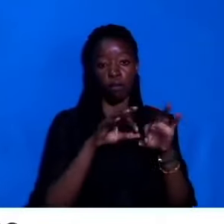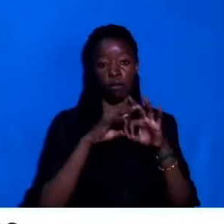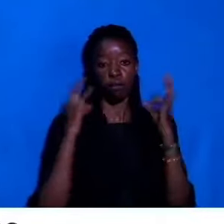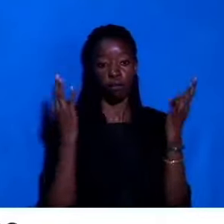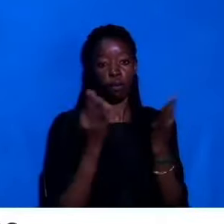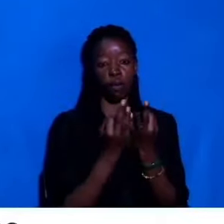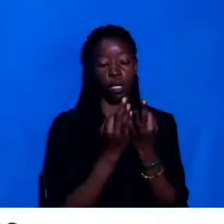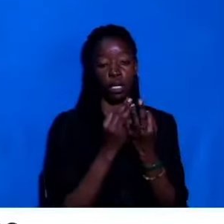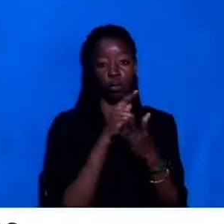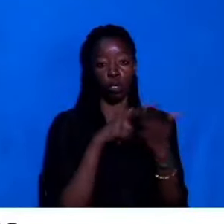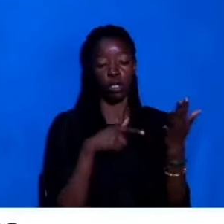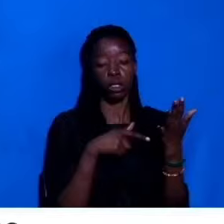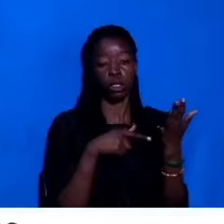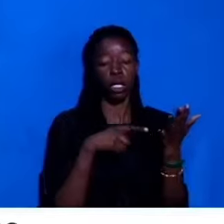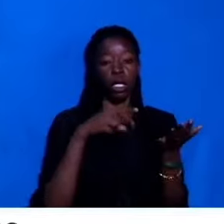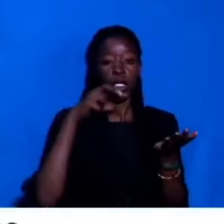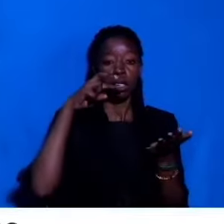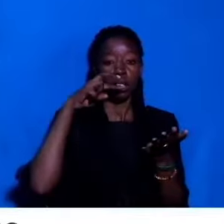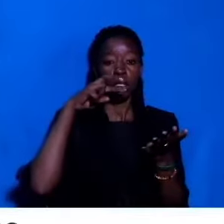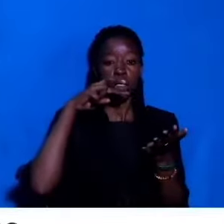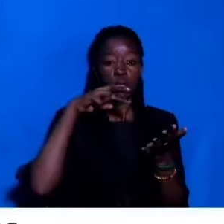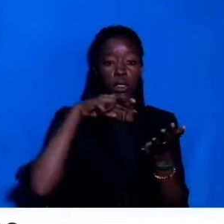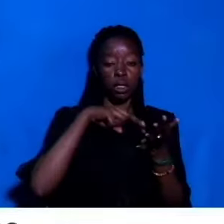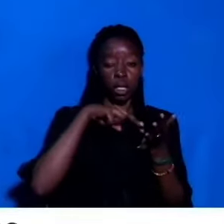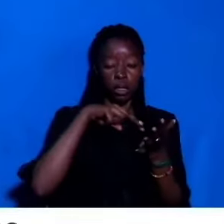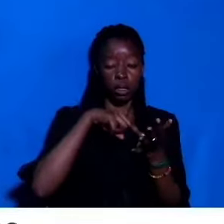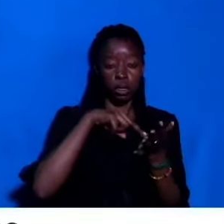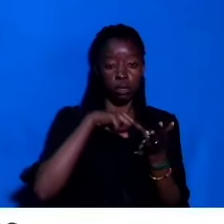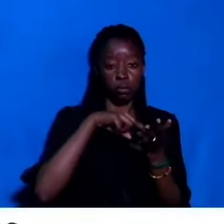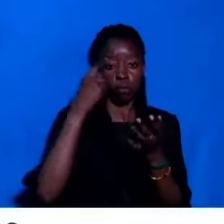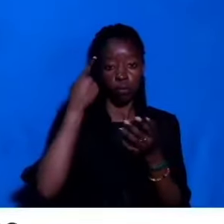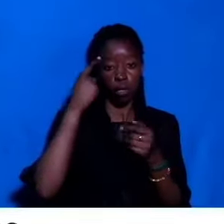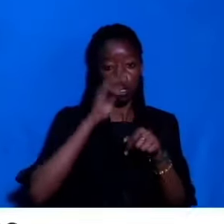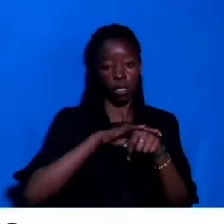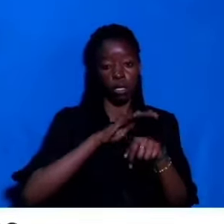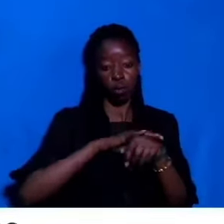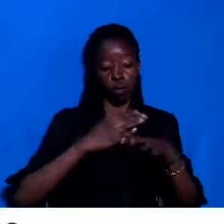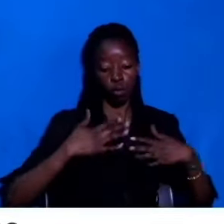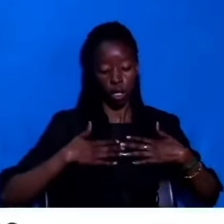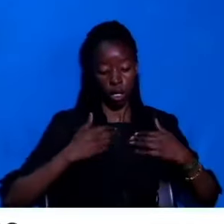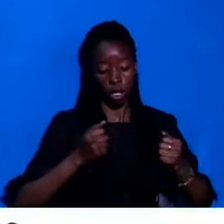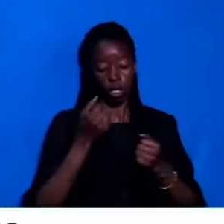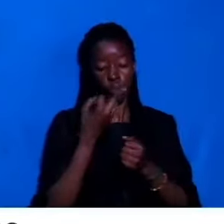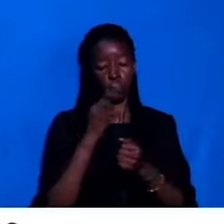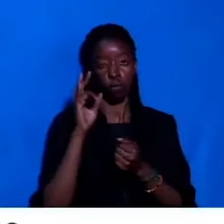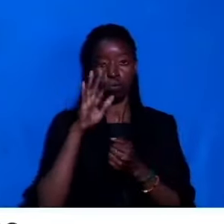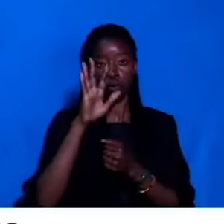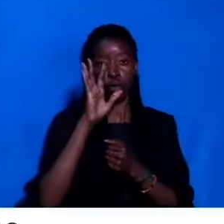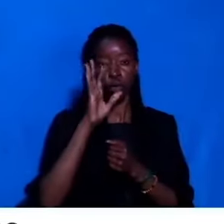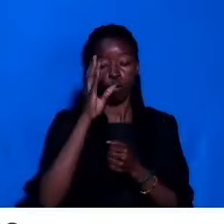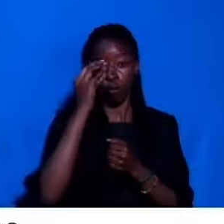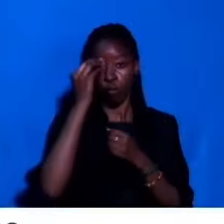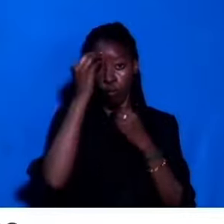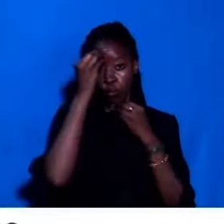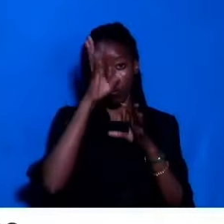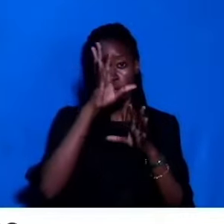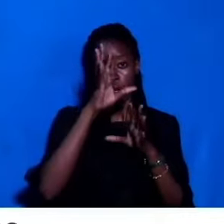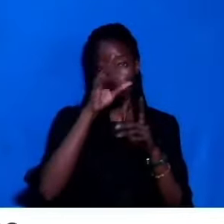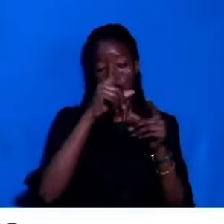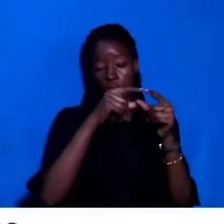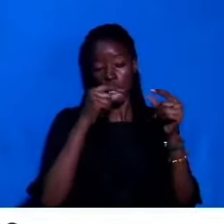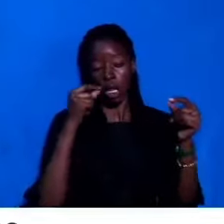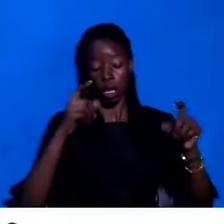glass. Stand for the good health of your father and long life. Because of him, you have